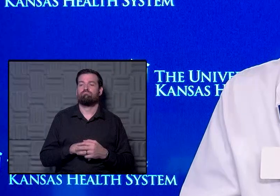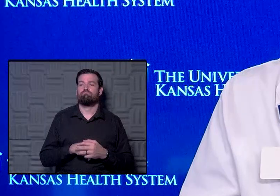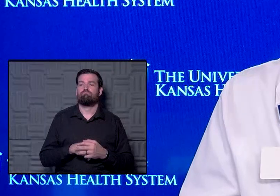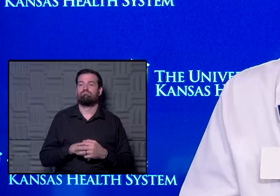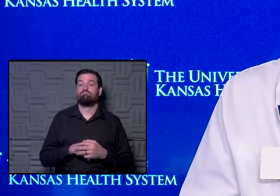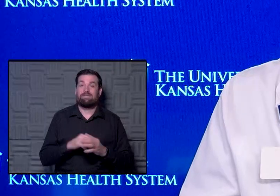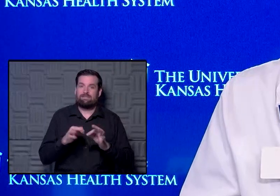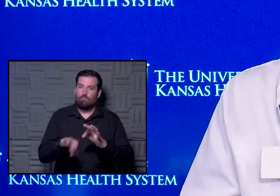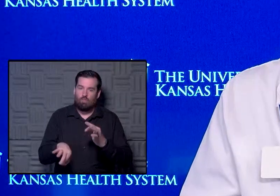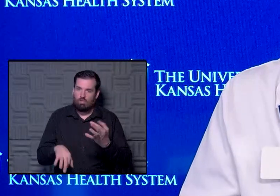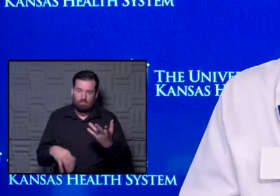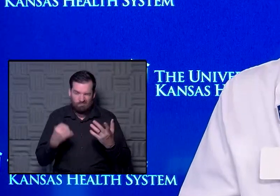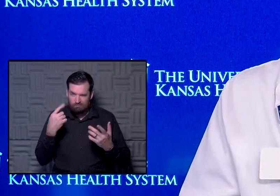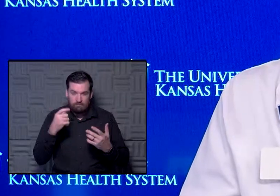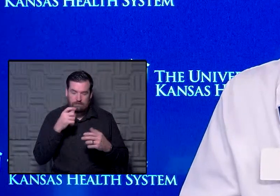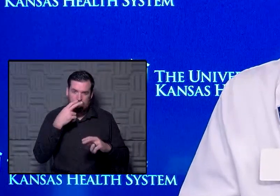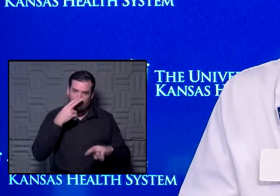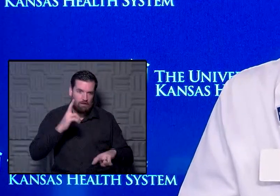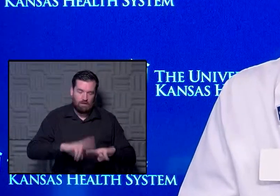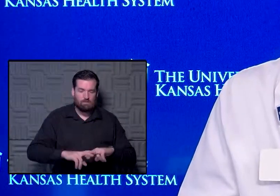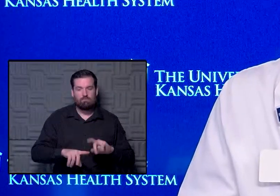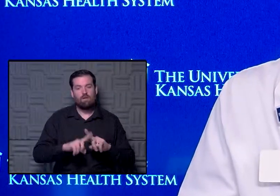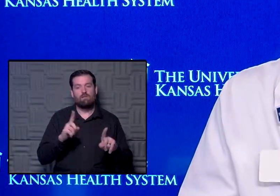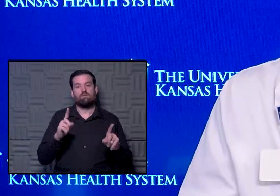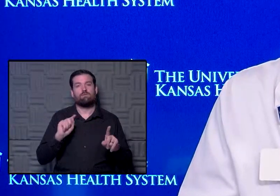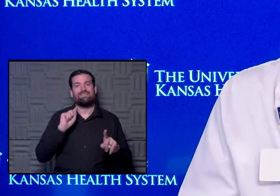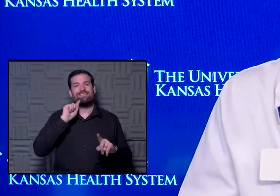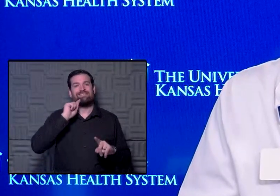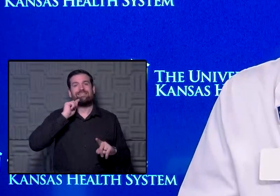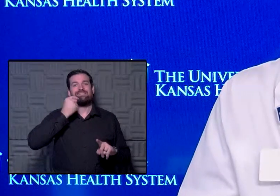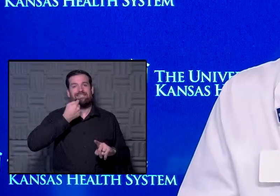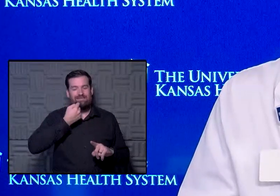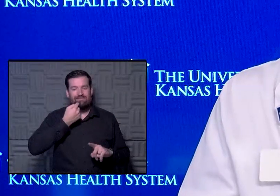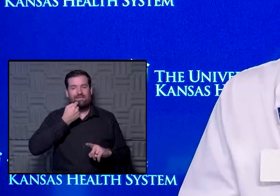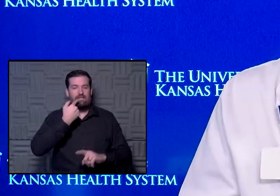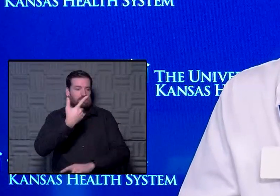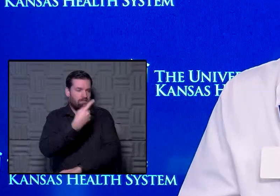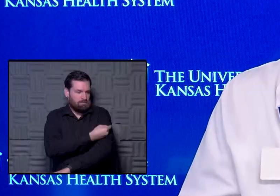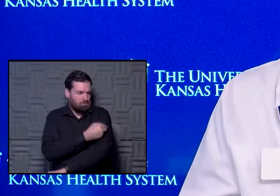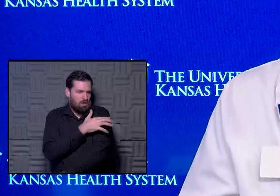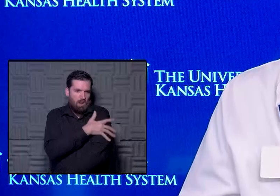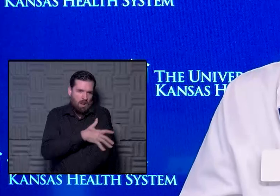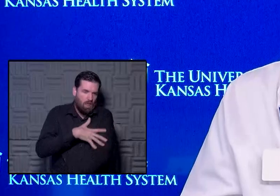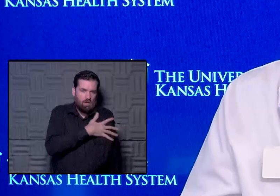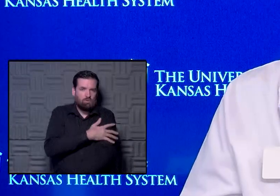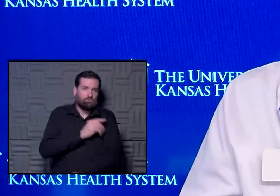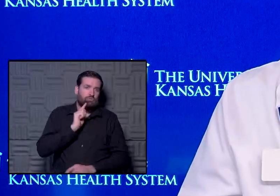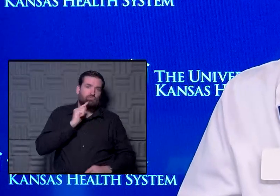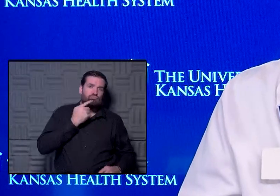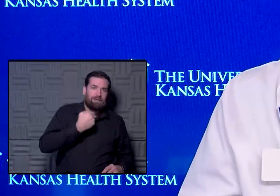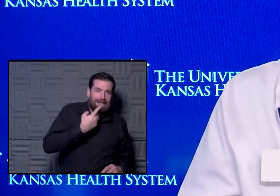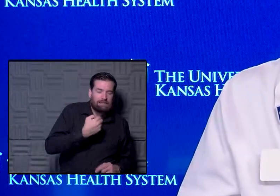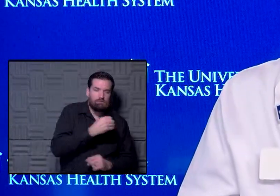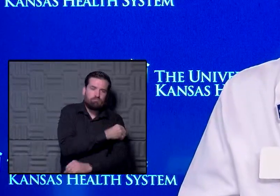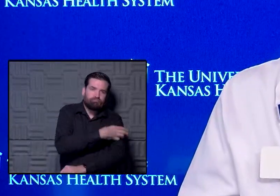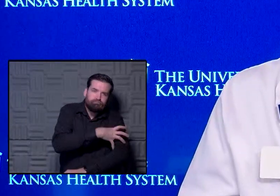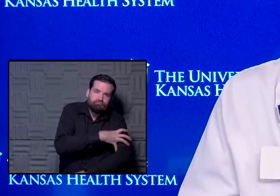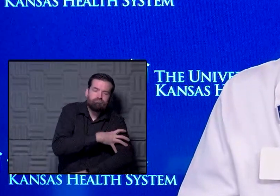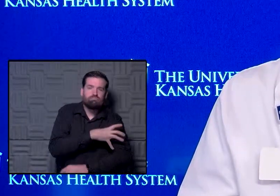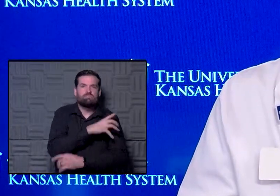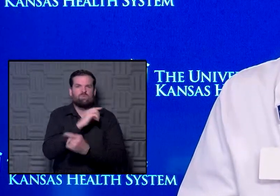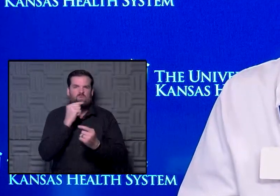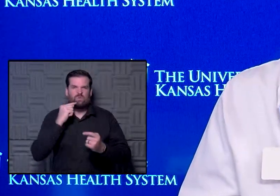simple, although it's not fun, but as simple as significant injection site reaction, redness, soreness, swelling of the arm,